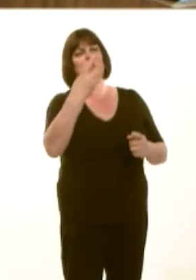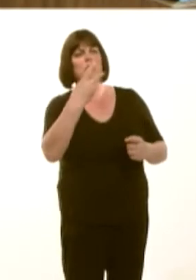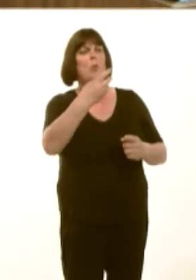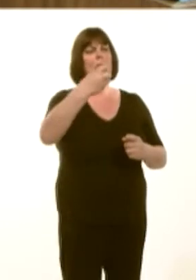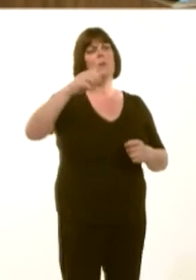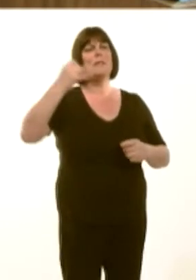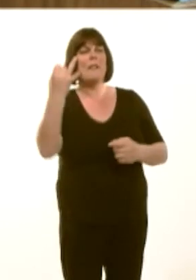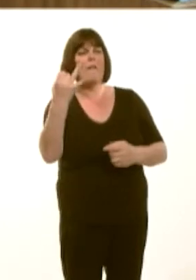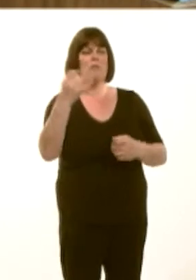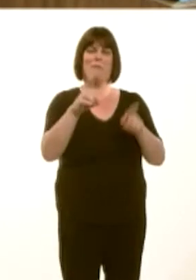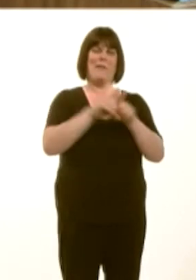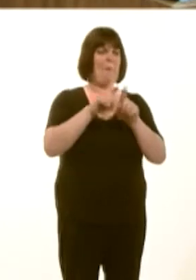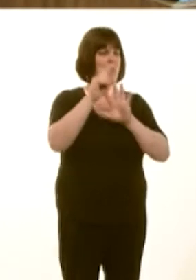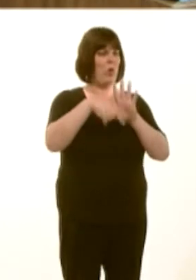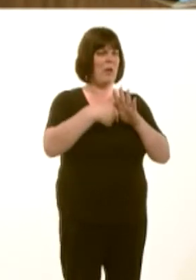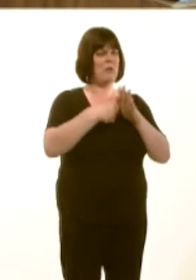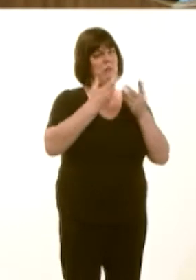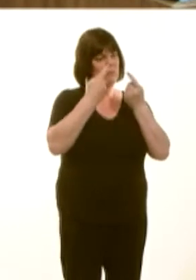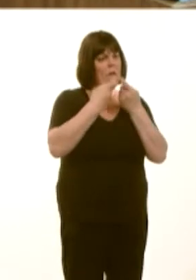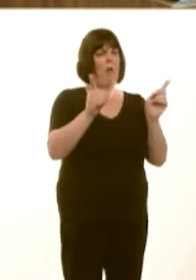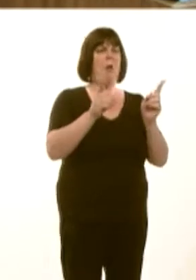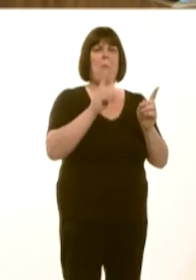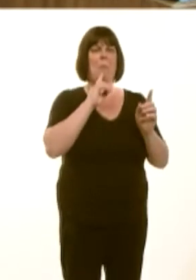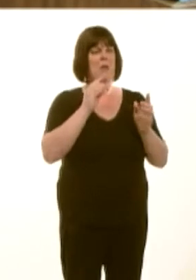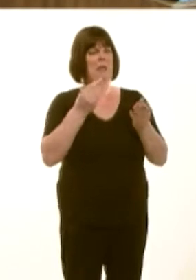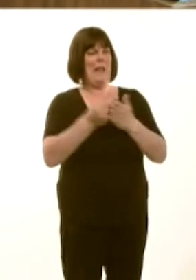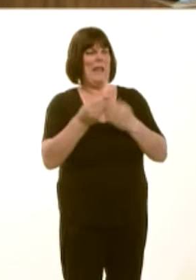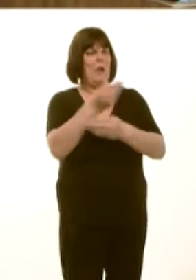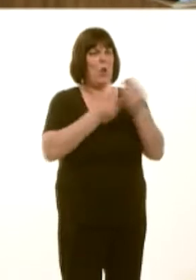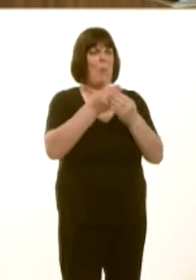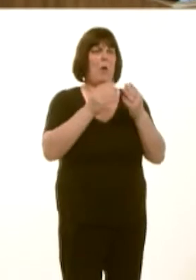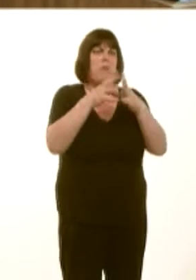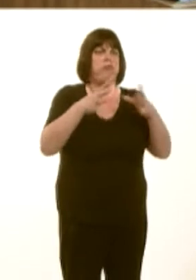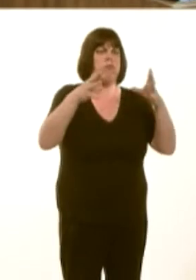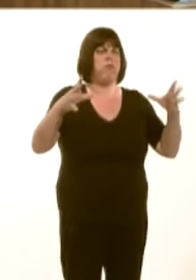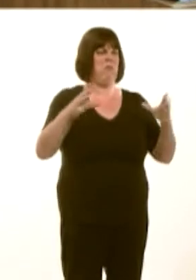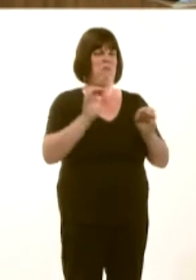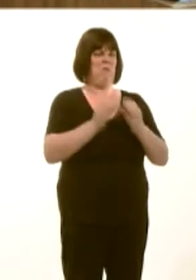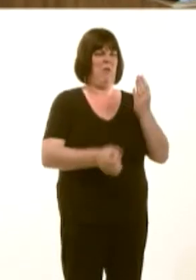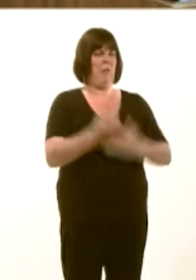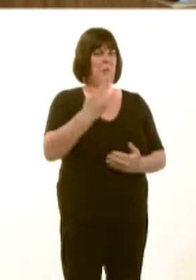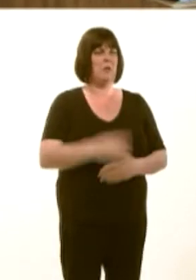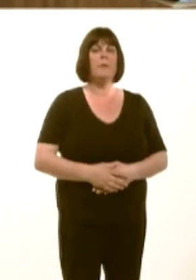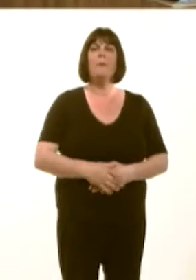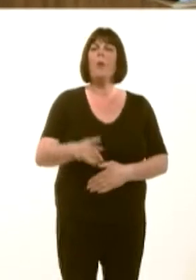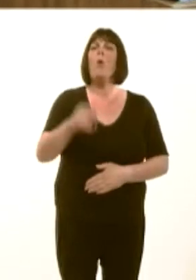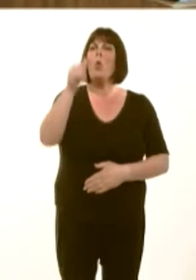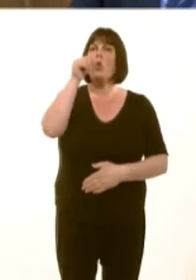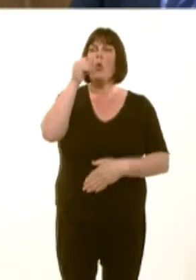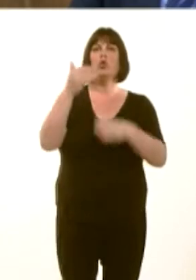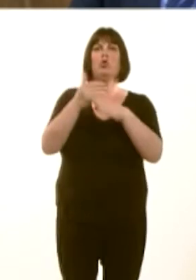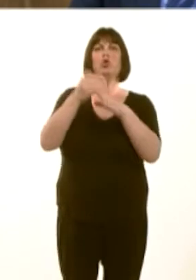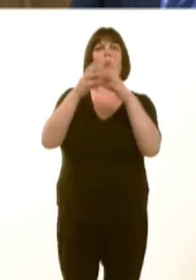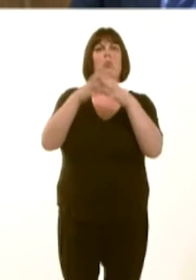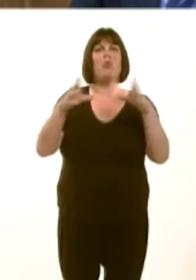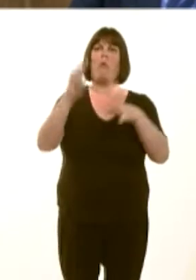were brought forward, yet economic activity wasn't forthcoming. Well, we know, of course, the experience of Jobs Growth Wales and the experience we've had with funding apprenticeships,